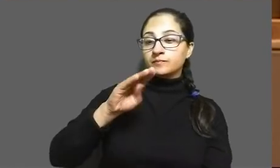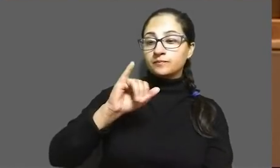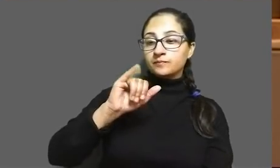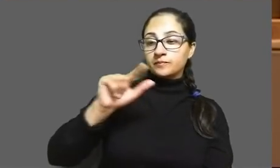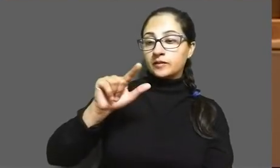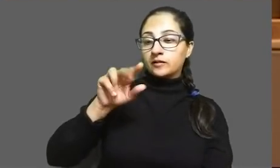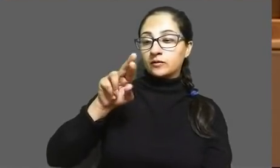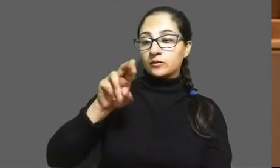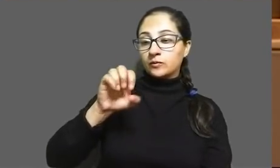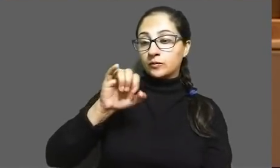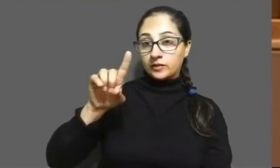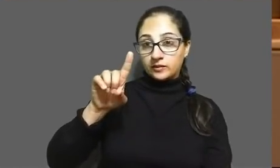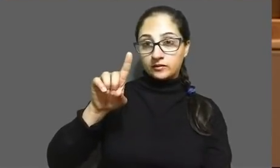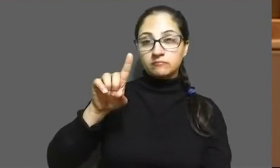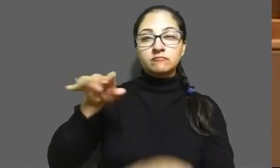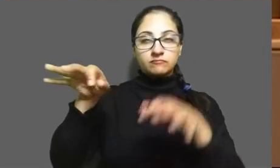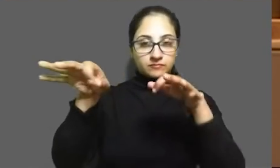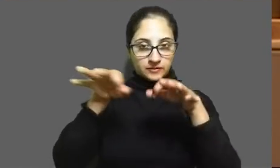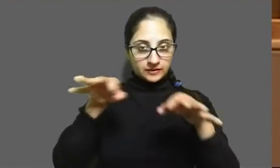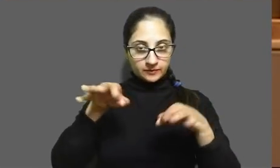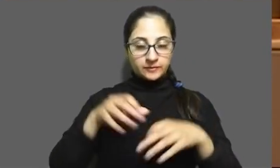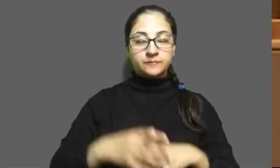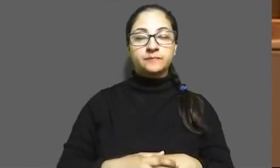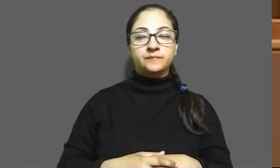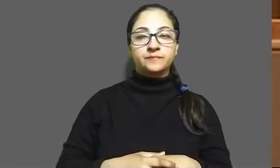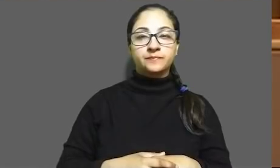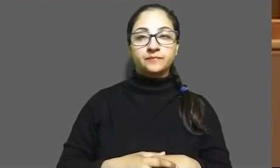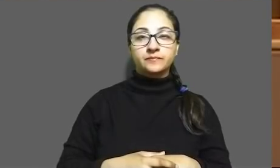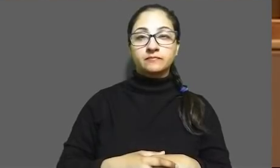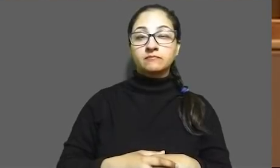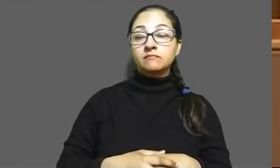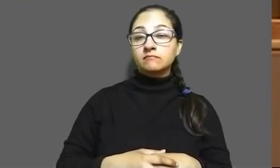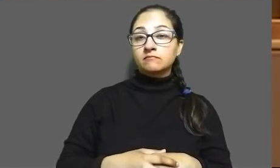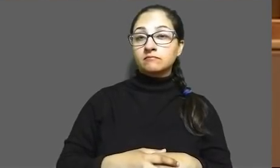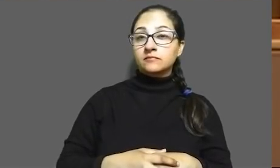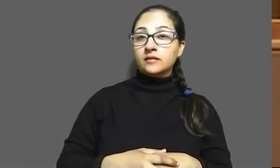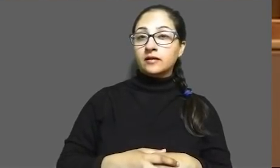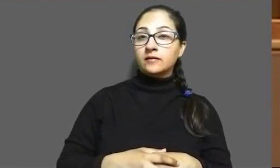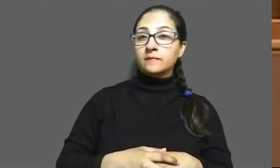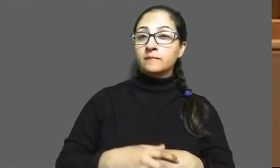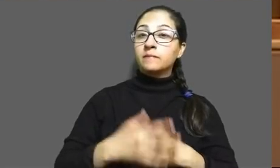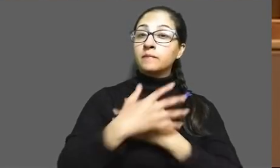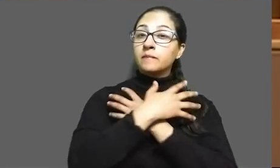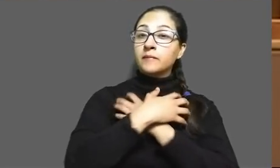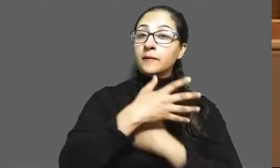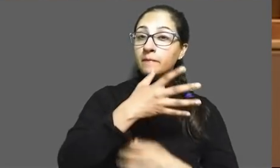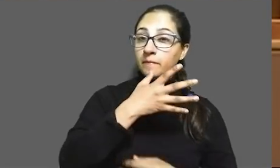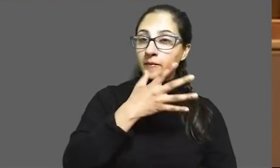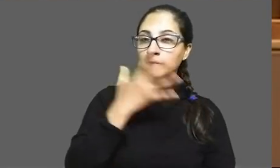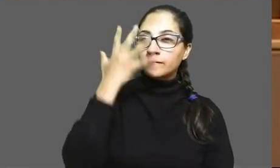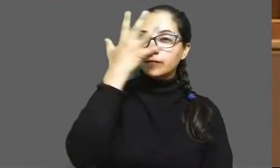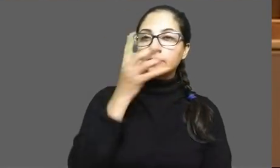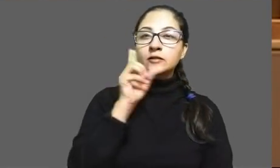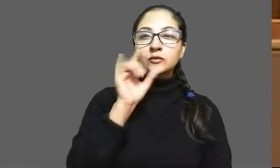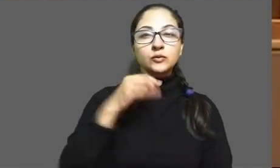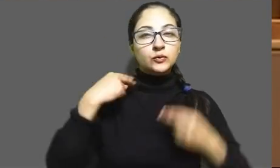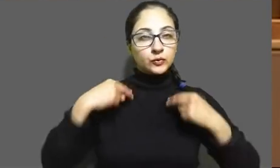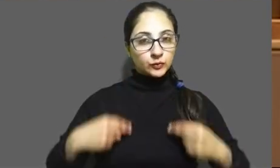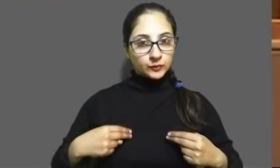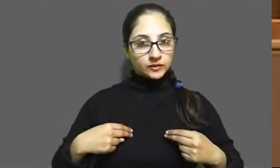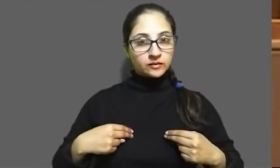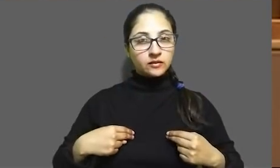speaking about this sculpture, Bill Reid said, and I quote, "The Bear Mother, being human, is